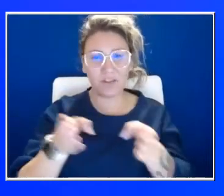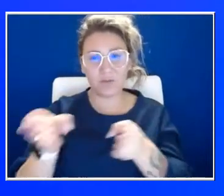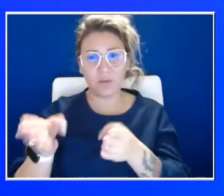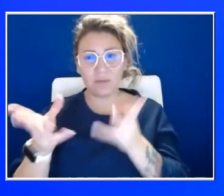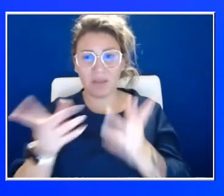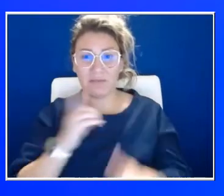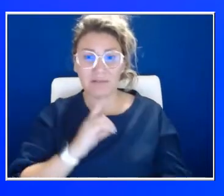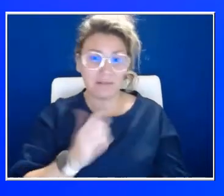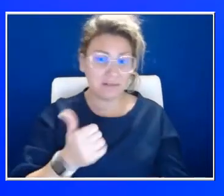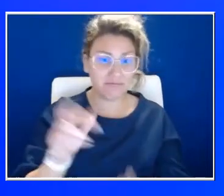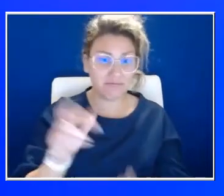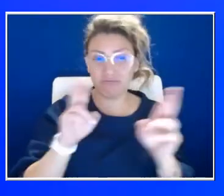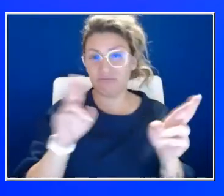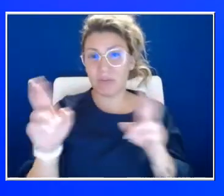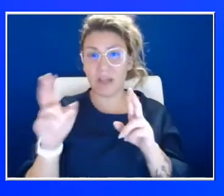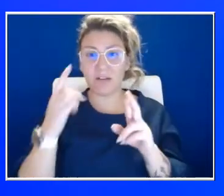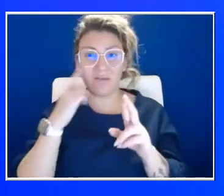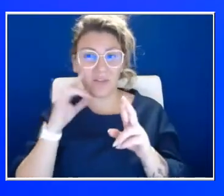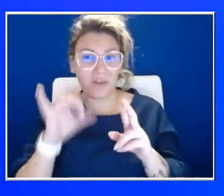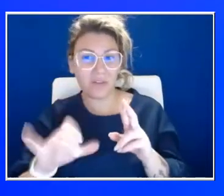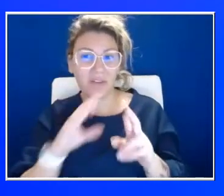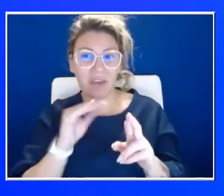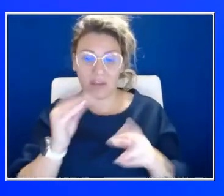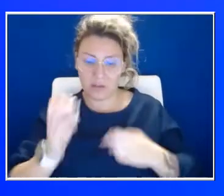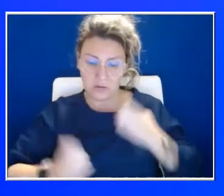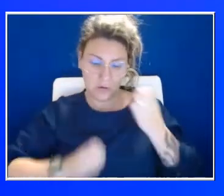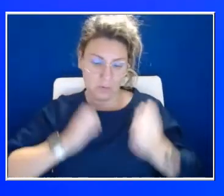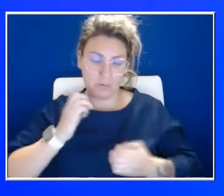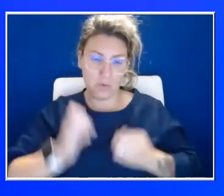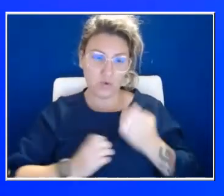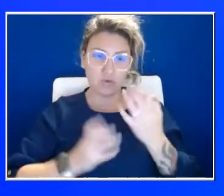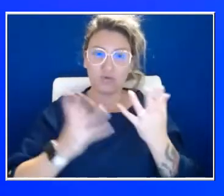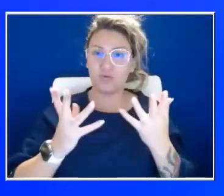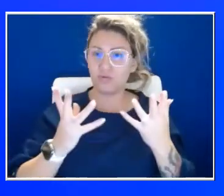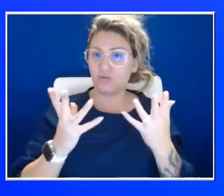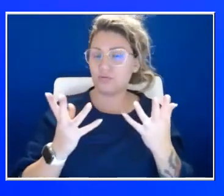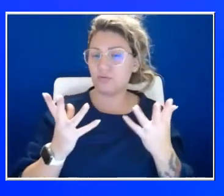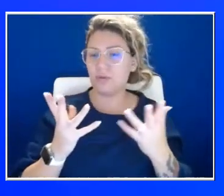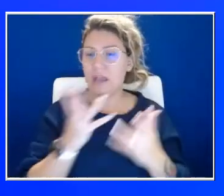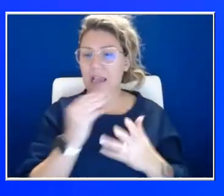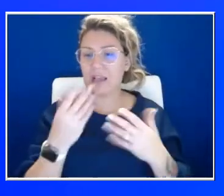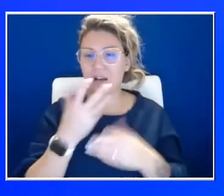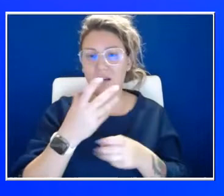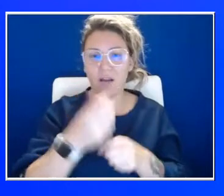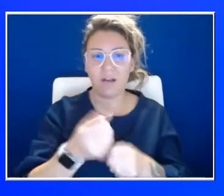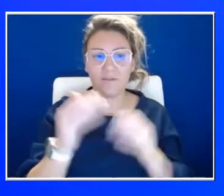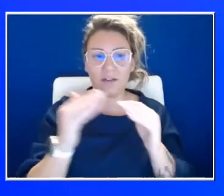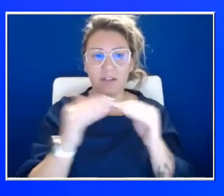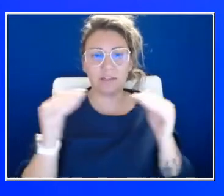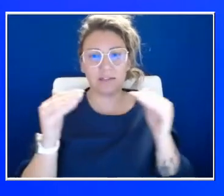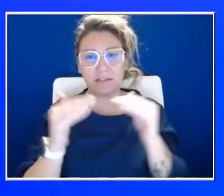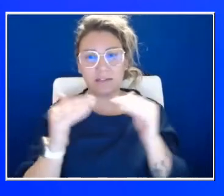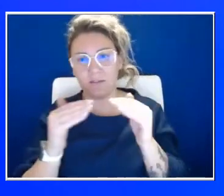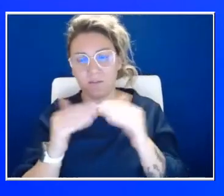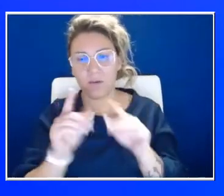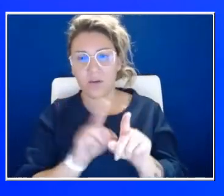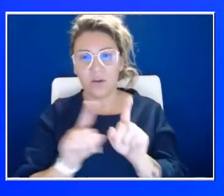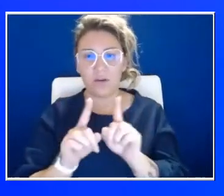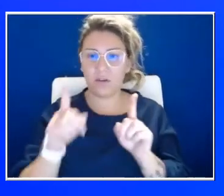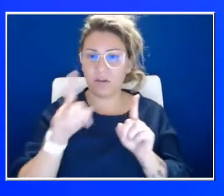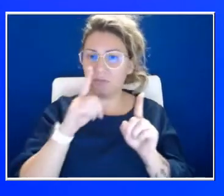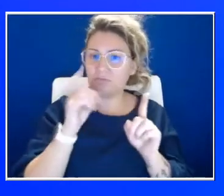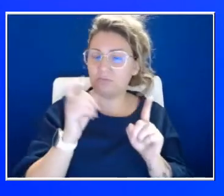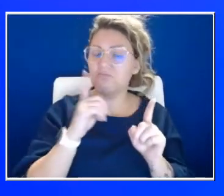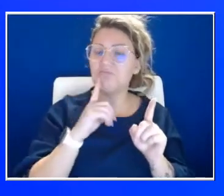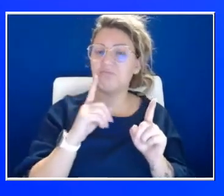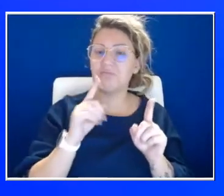for it, and we got to think about their emotional status, their confidence level, things like that. Because sport, we always go back to sport.